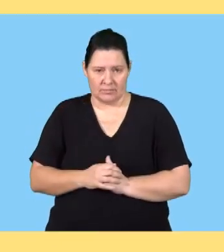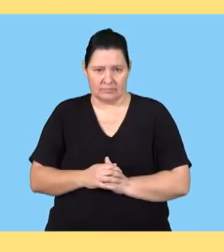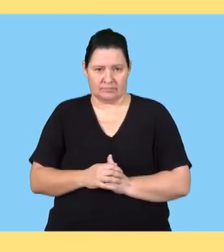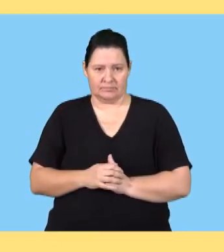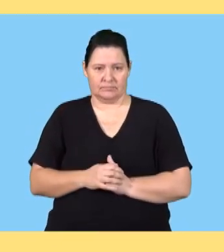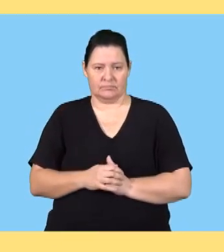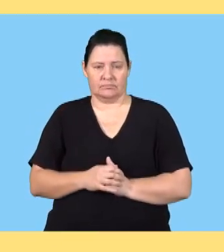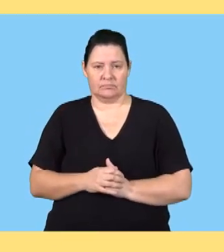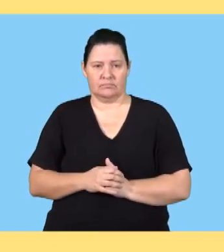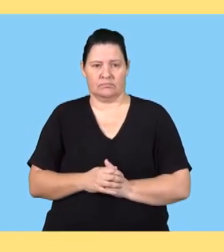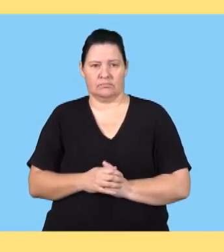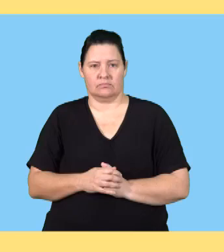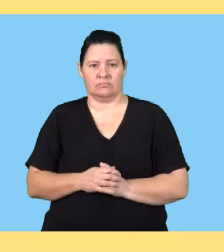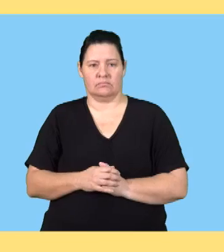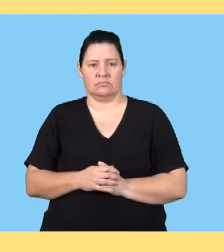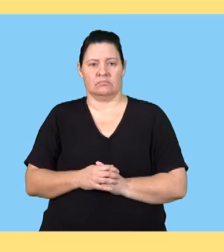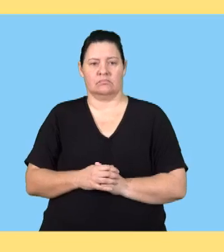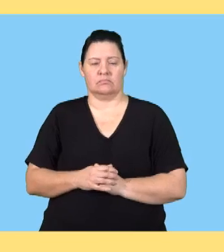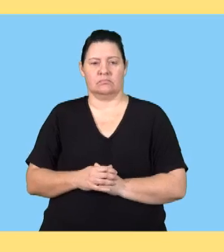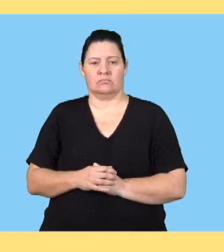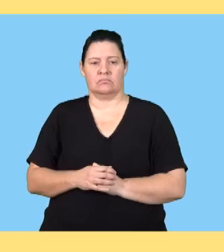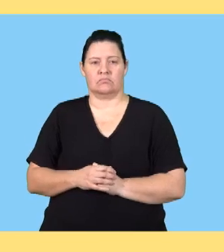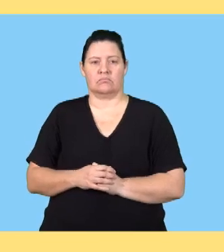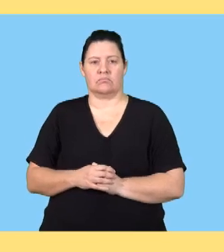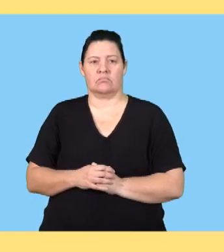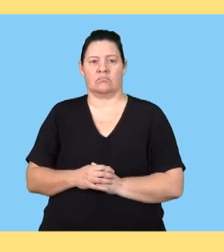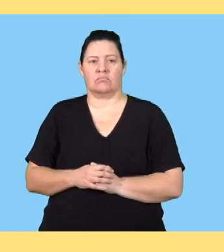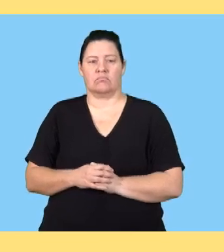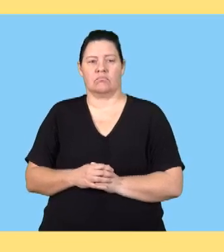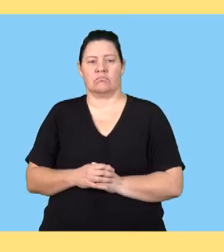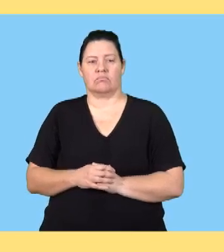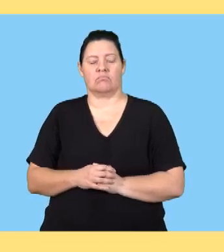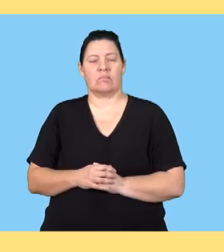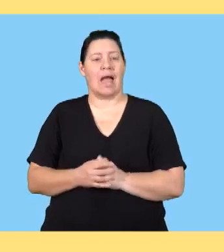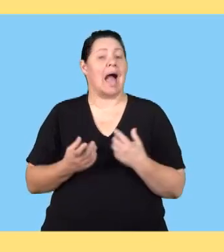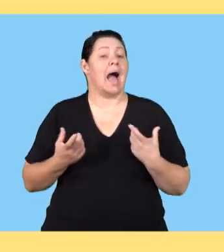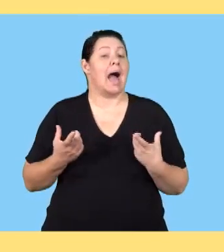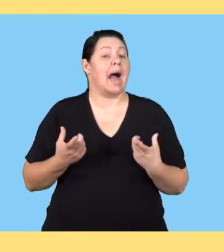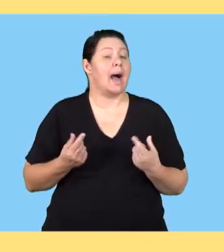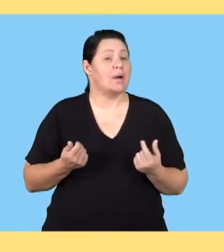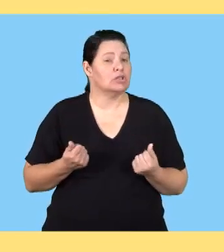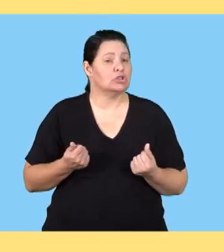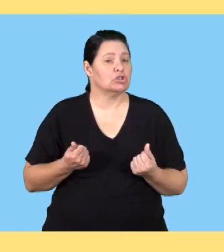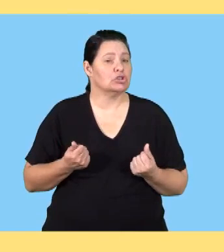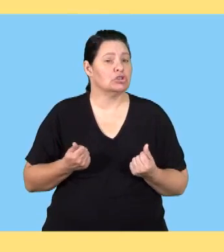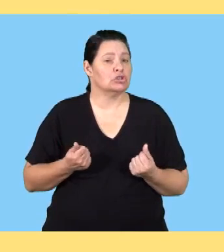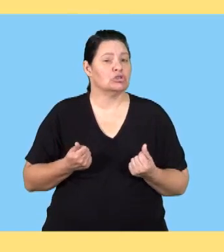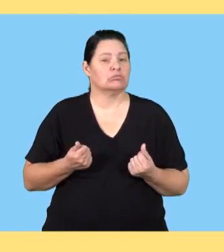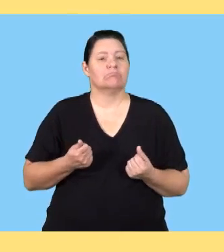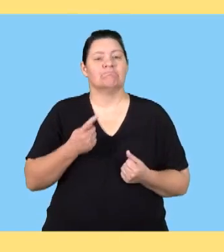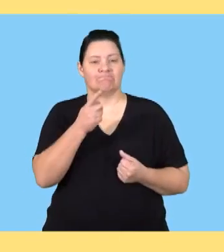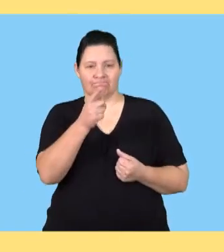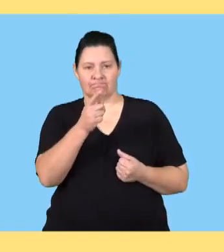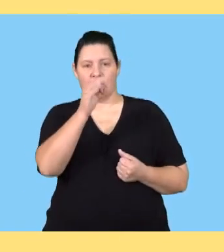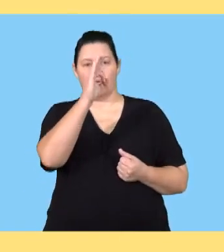going to come here. This is T. Mpofu. And then how much was it? Here is the